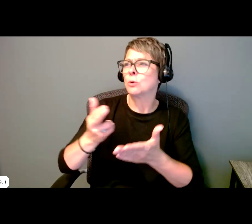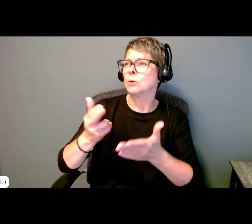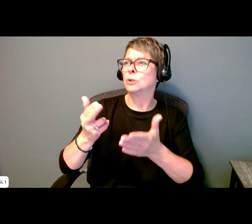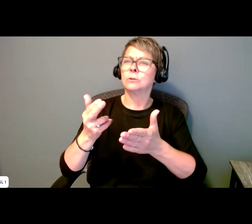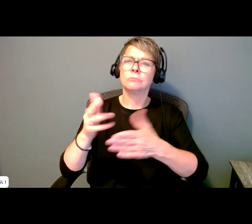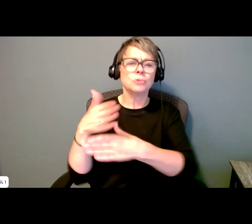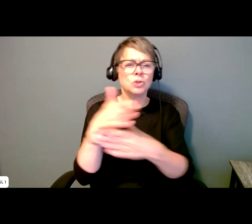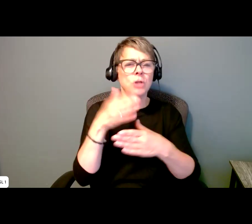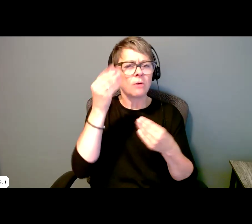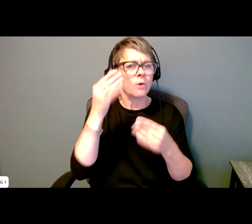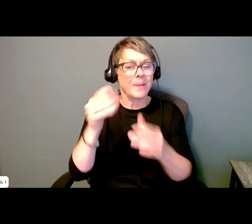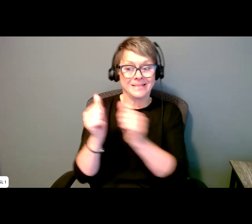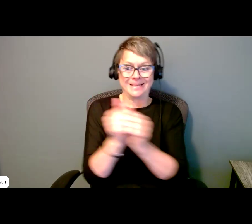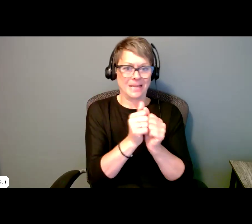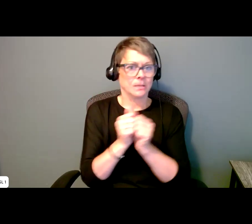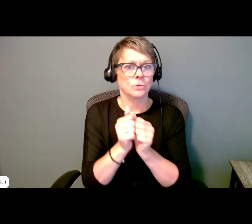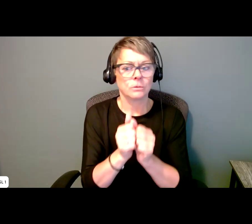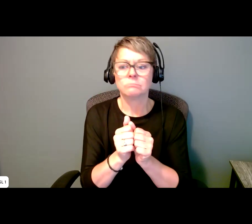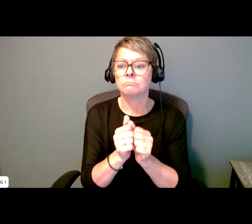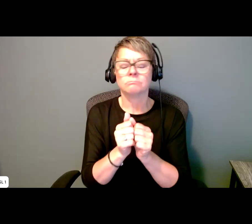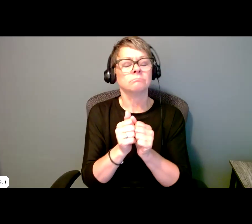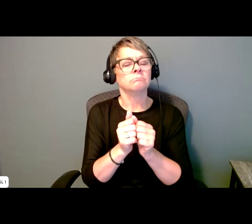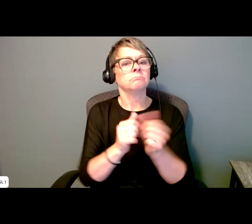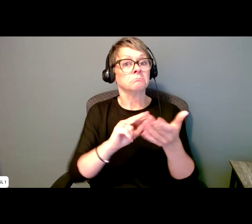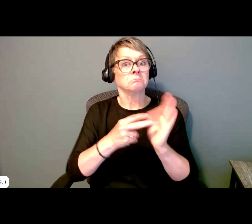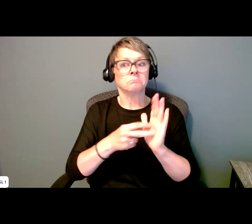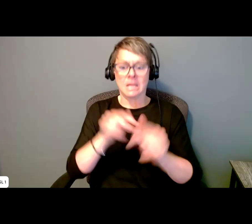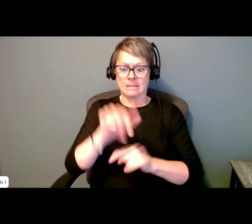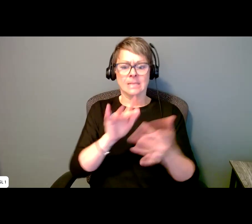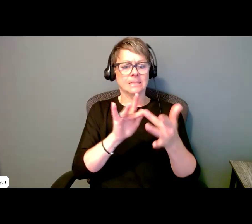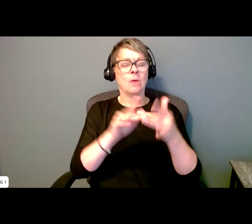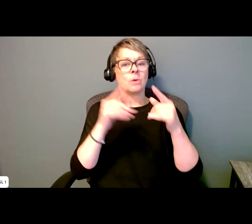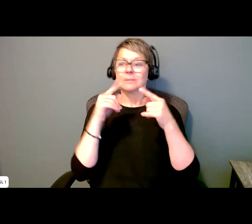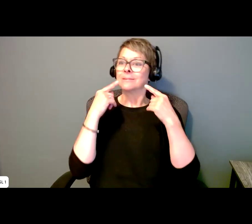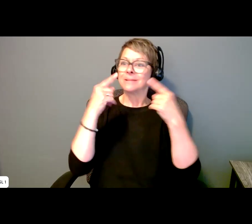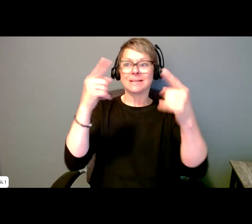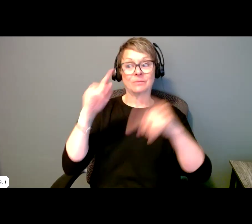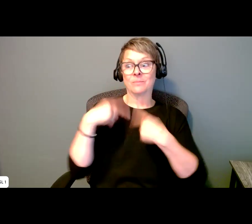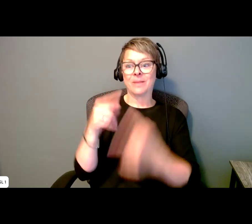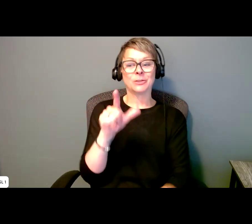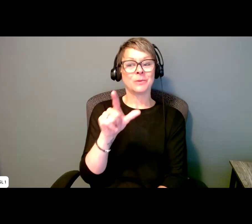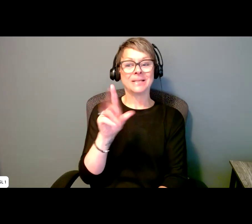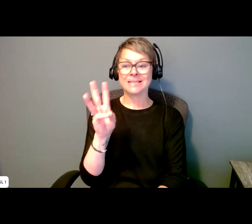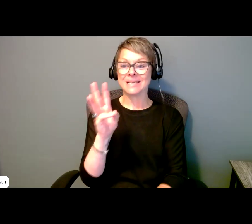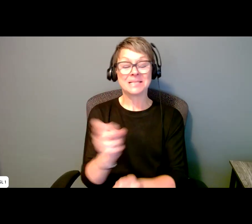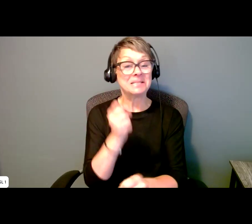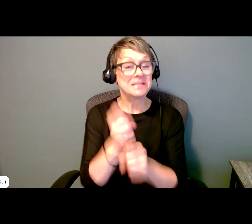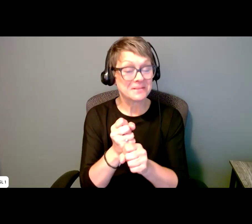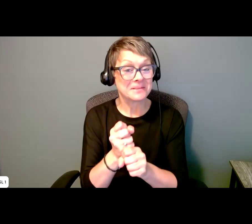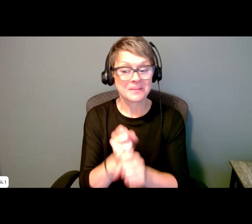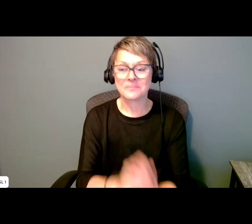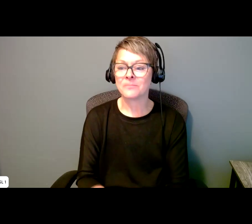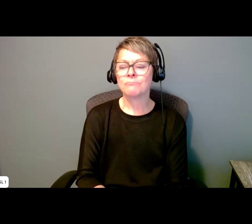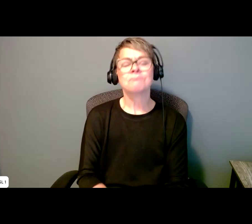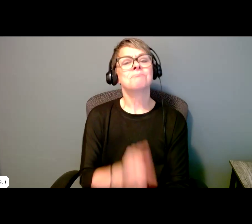together, who have made our network what it is for the past 26 years. So if you want to learn more